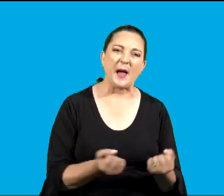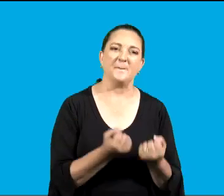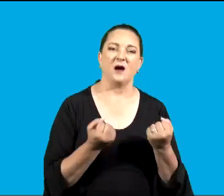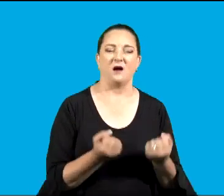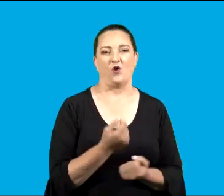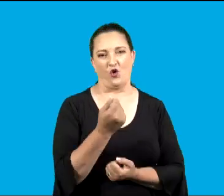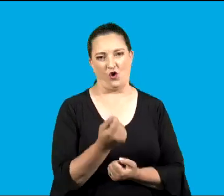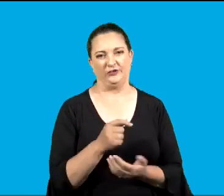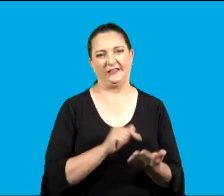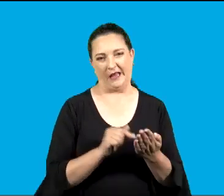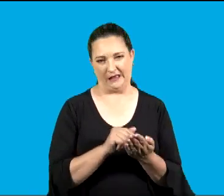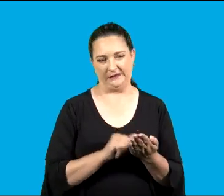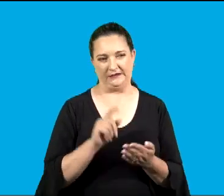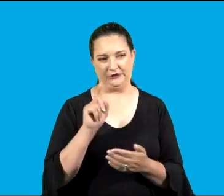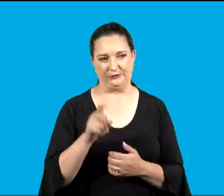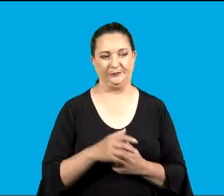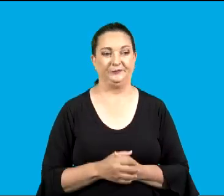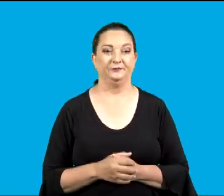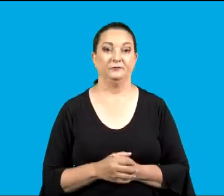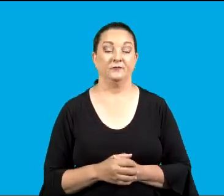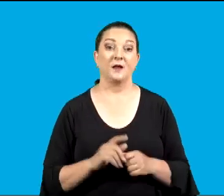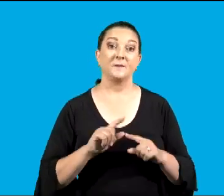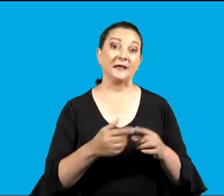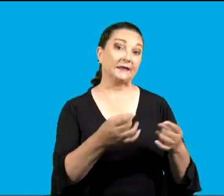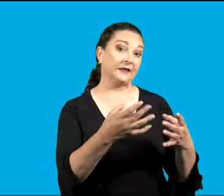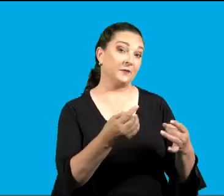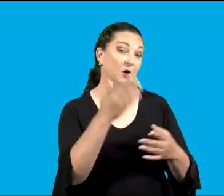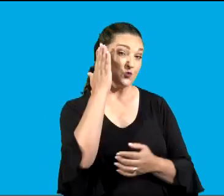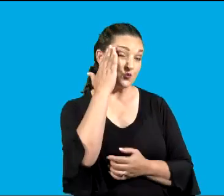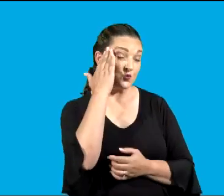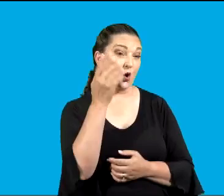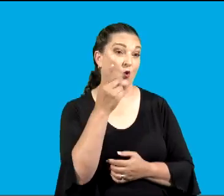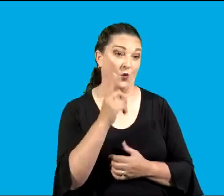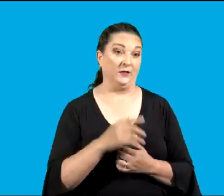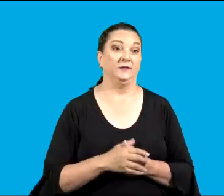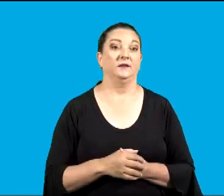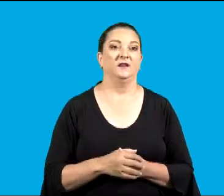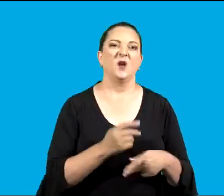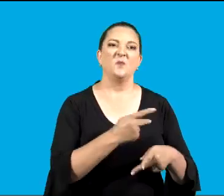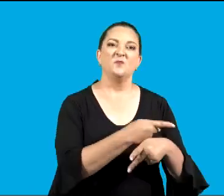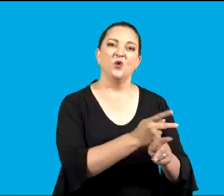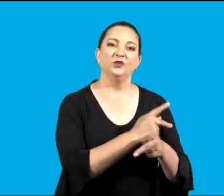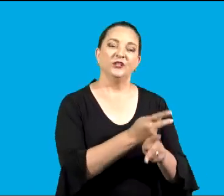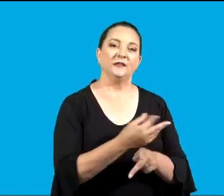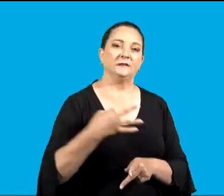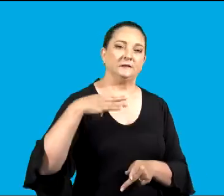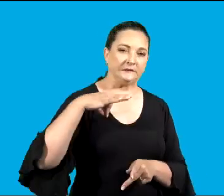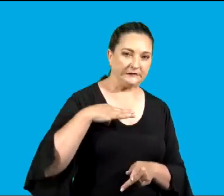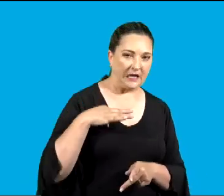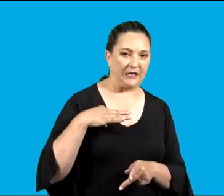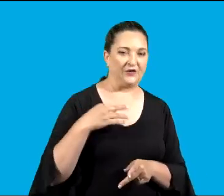cost. And we are told the information extracted from the production